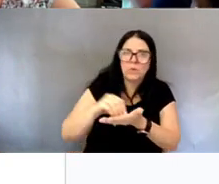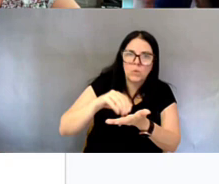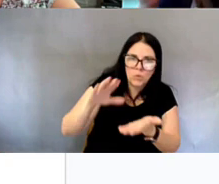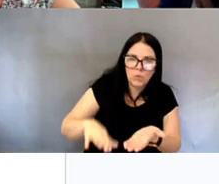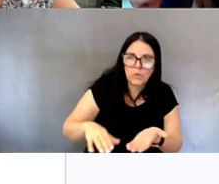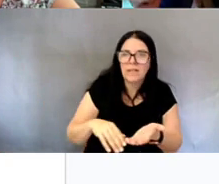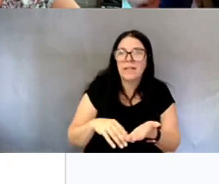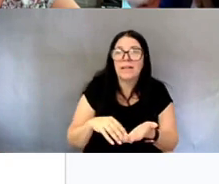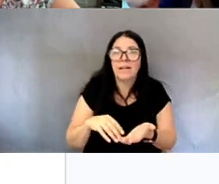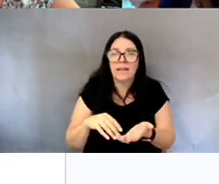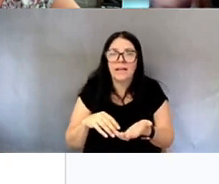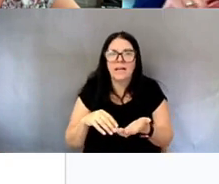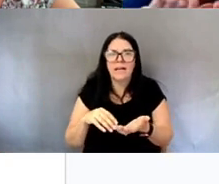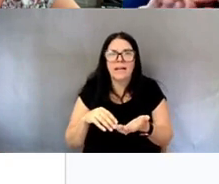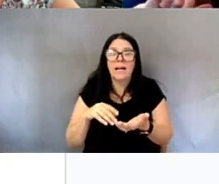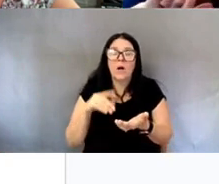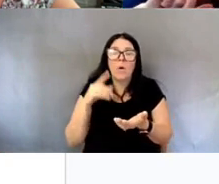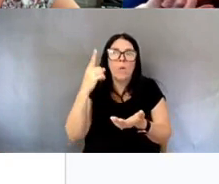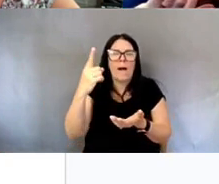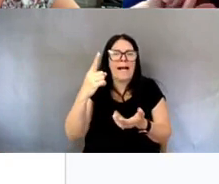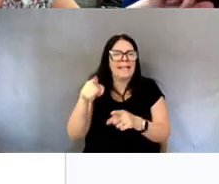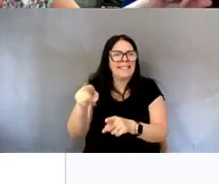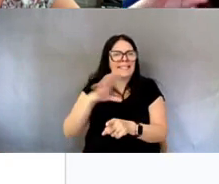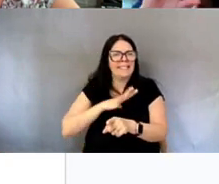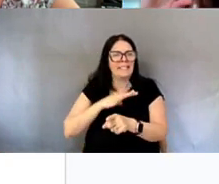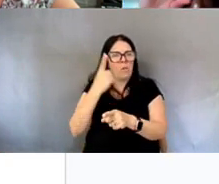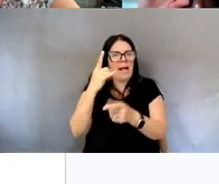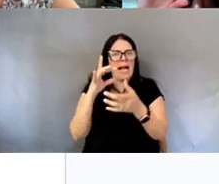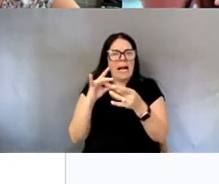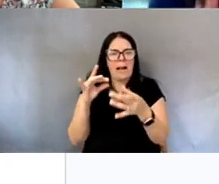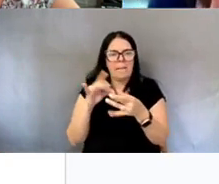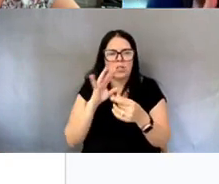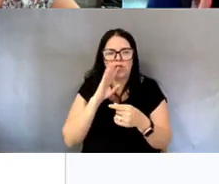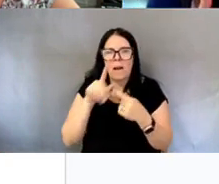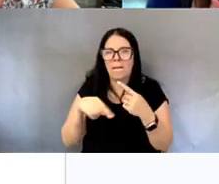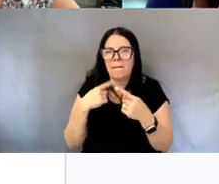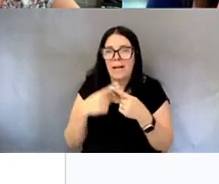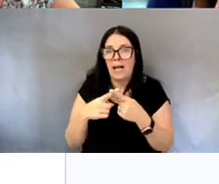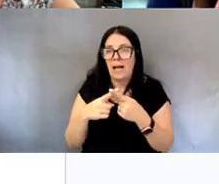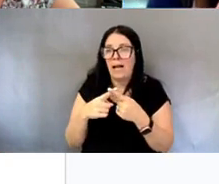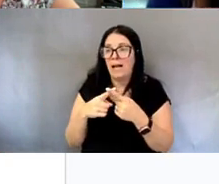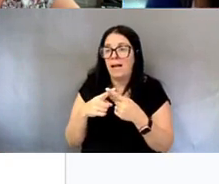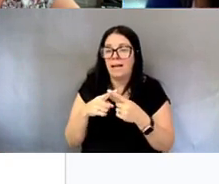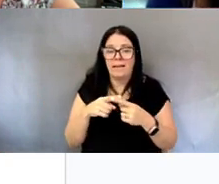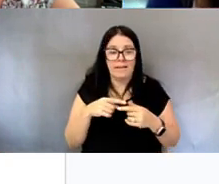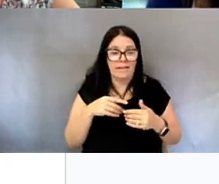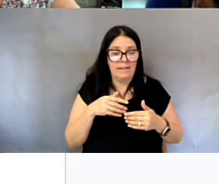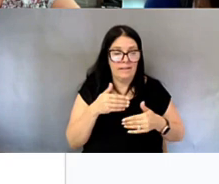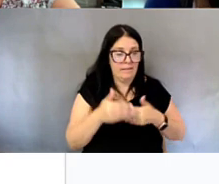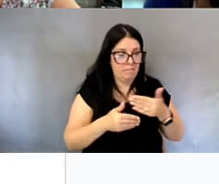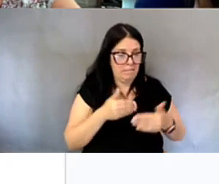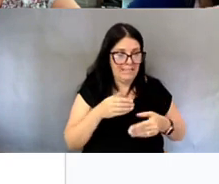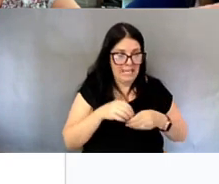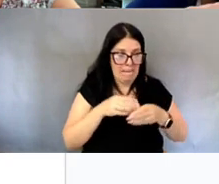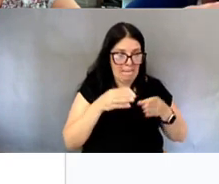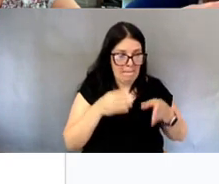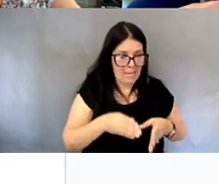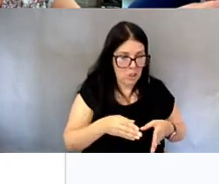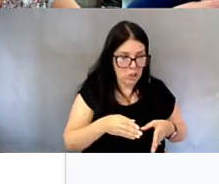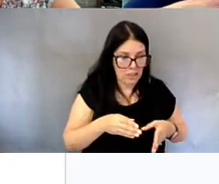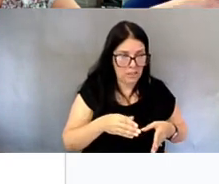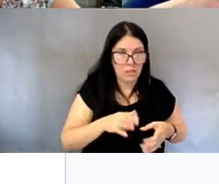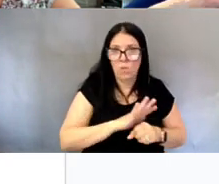actually, there was a very good comment about the pivot to fully online was so